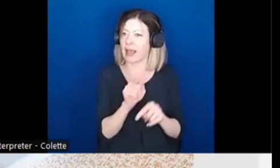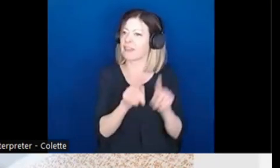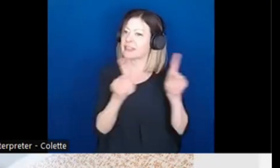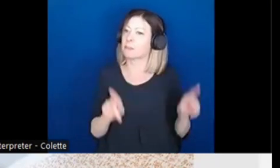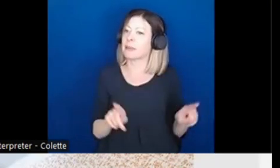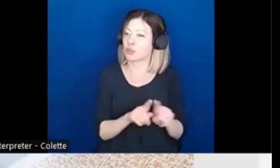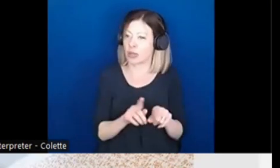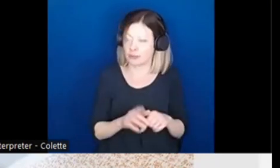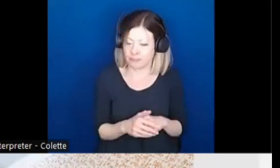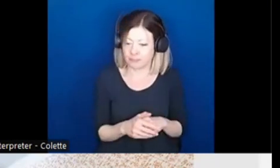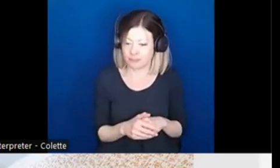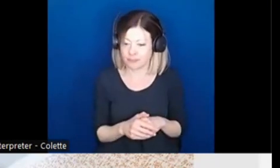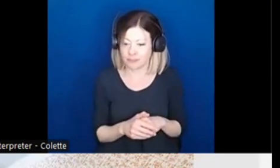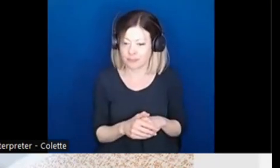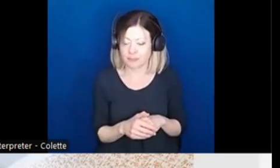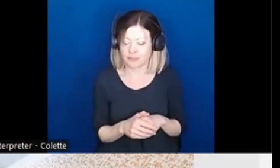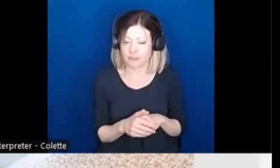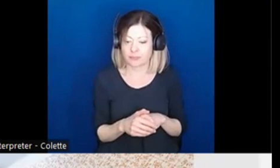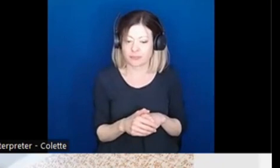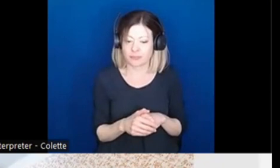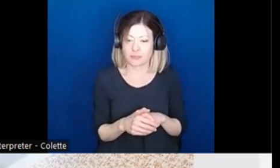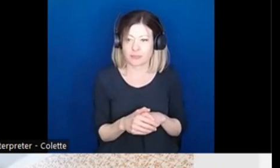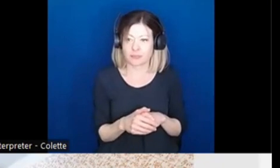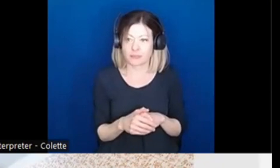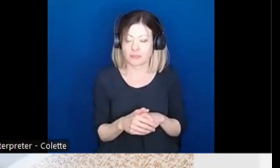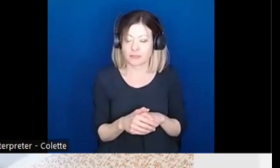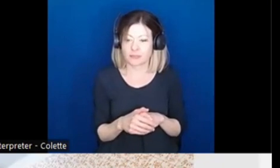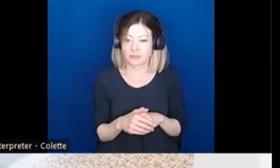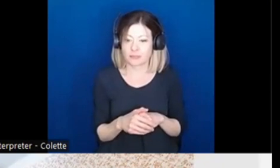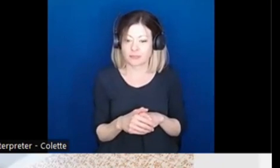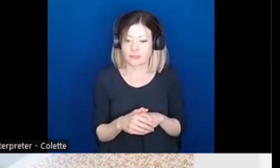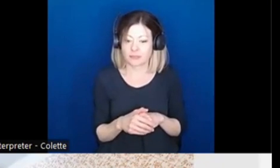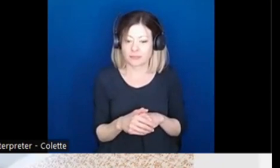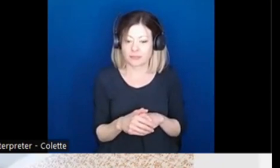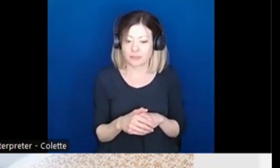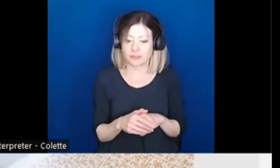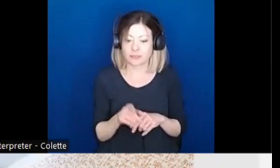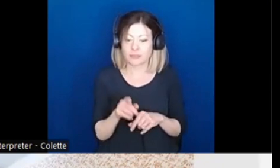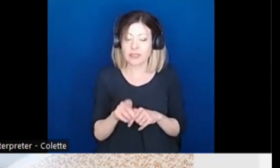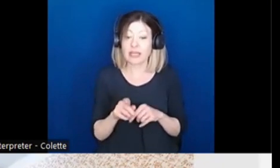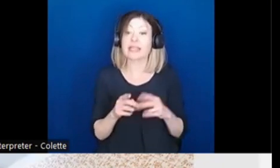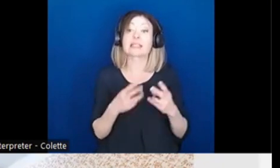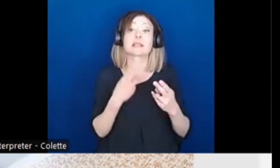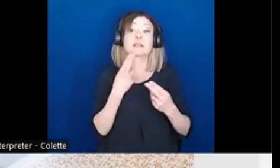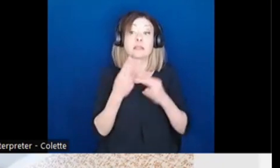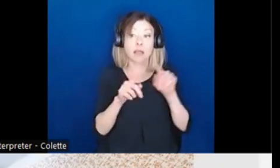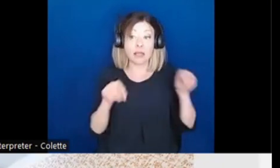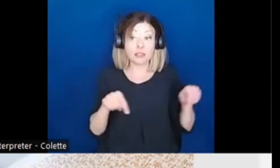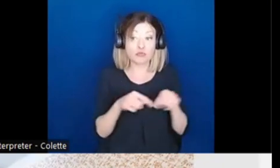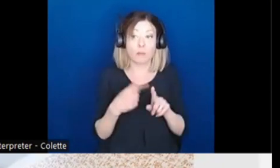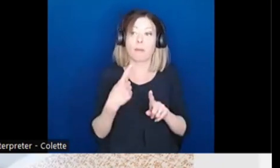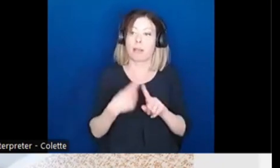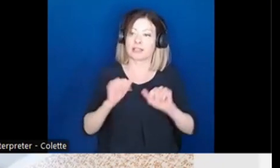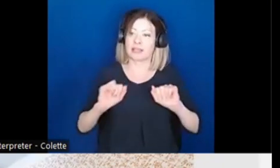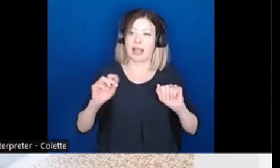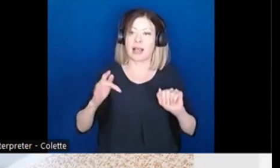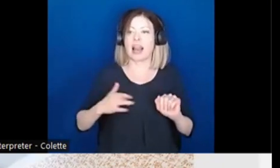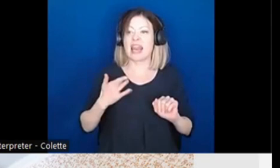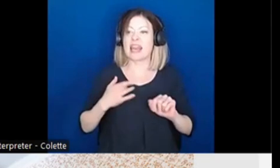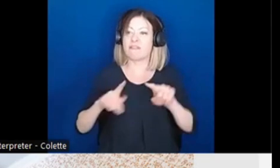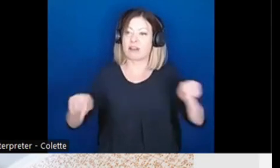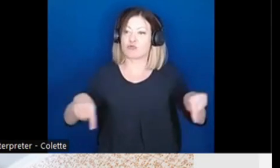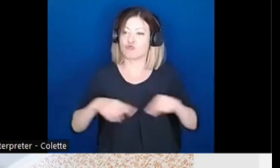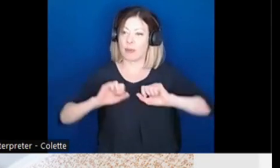This is an image. So this is a room. It was the dining room, but it was also the living room. So you see what I mean? It's not a